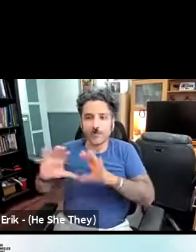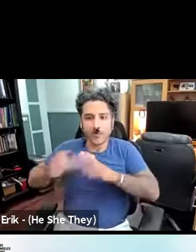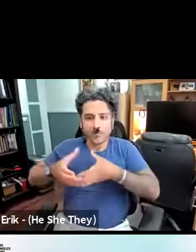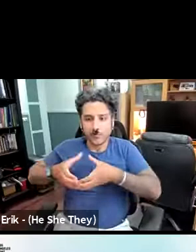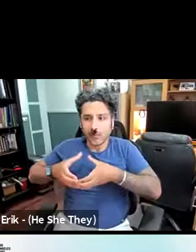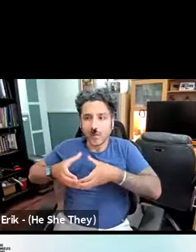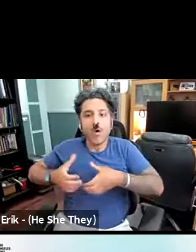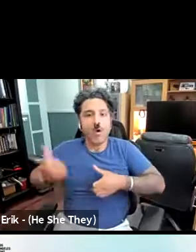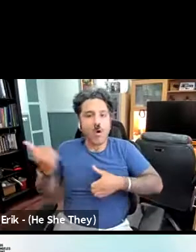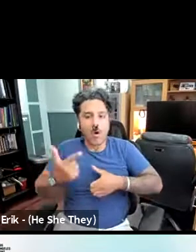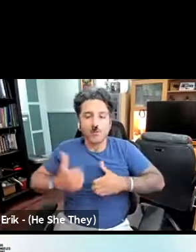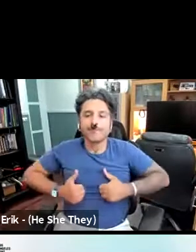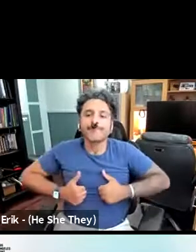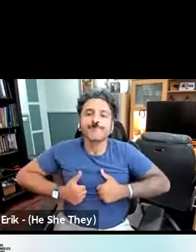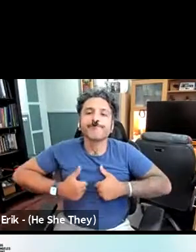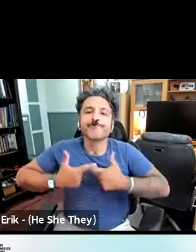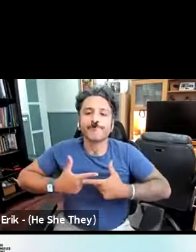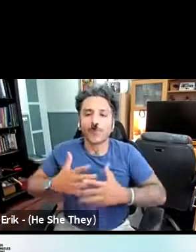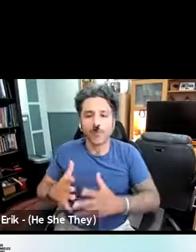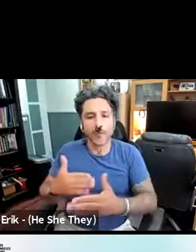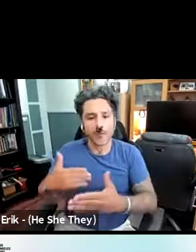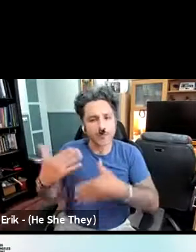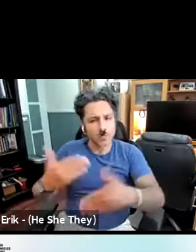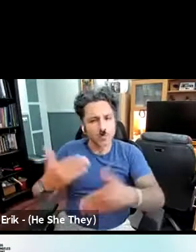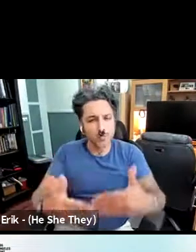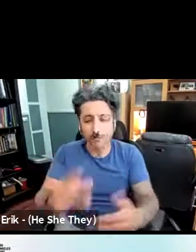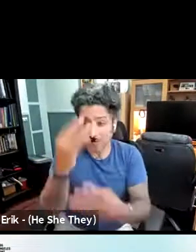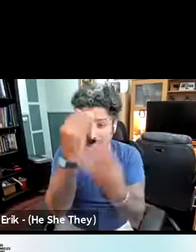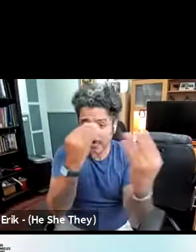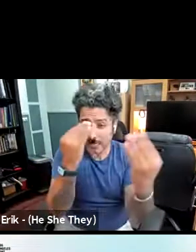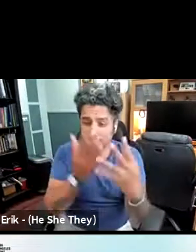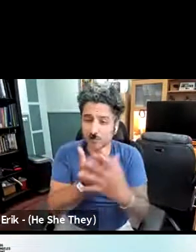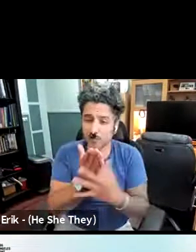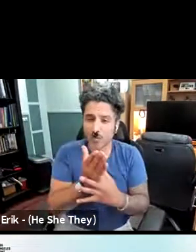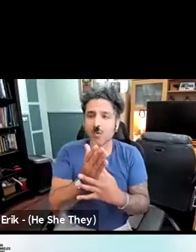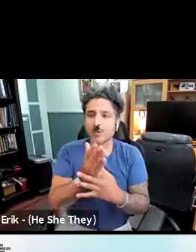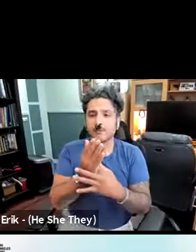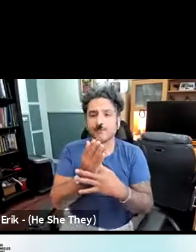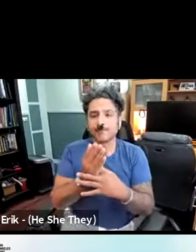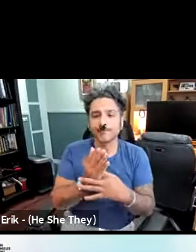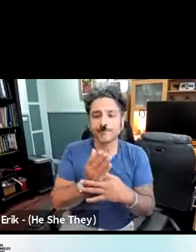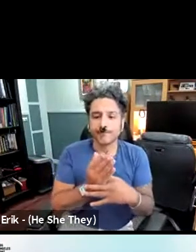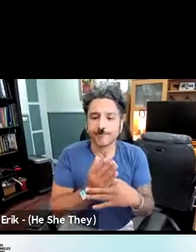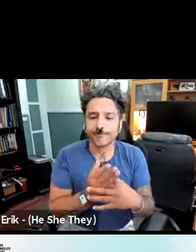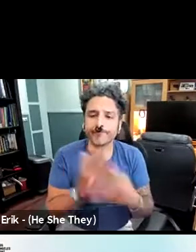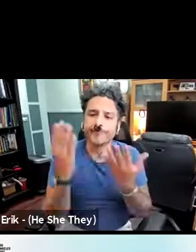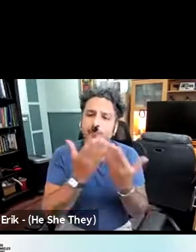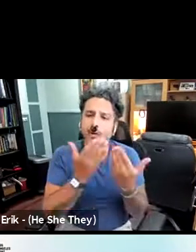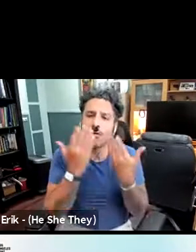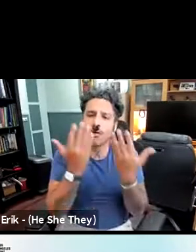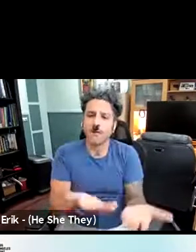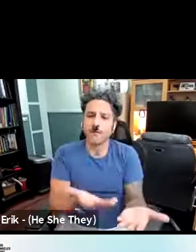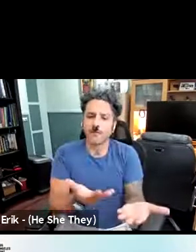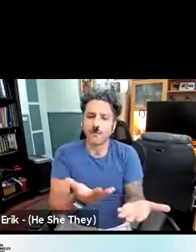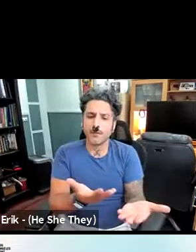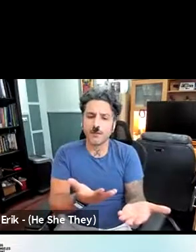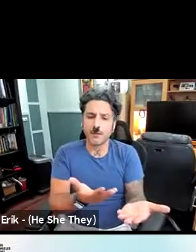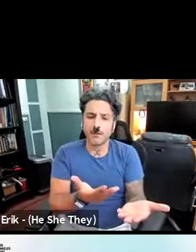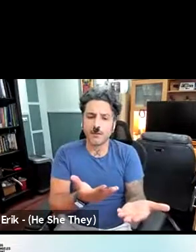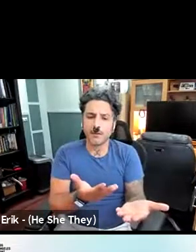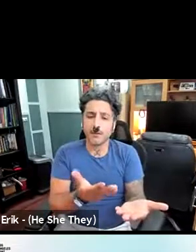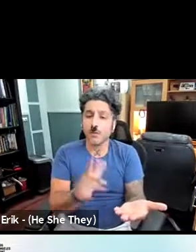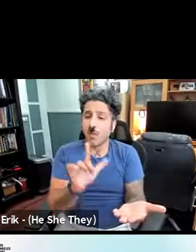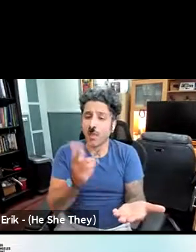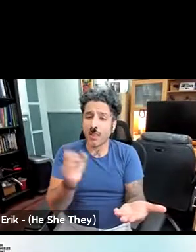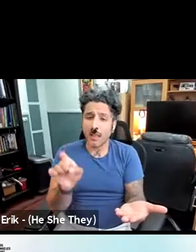So I guess I'm really just thinking through like offering those, I guess what Lex was